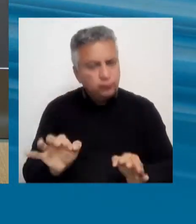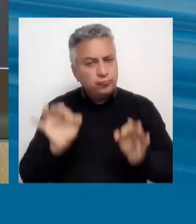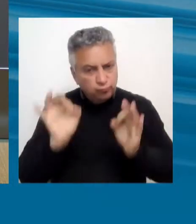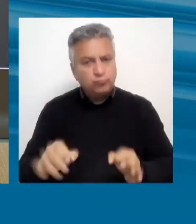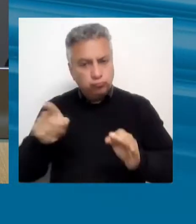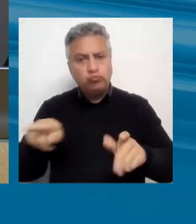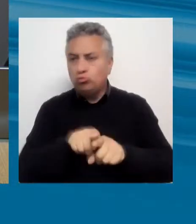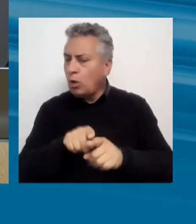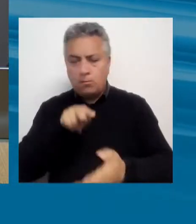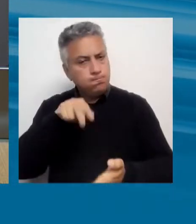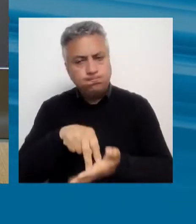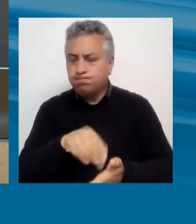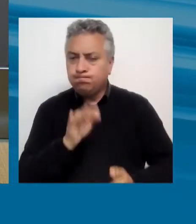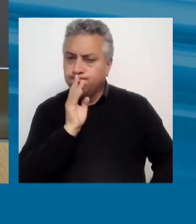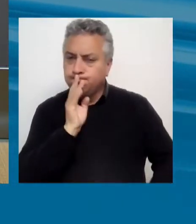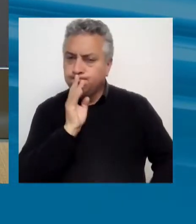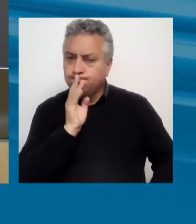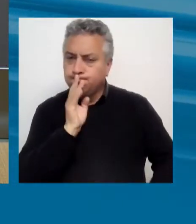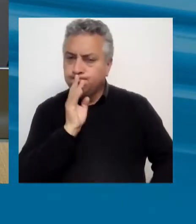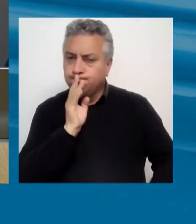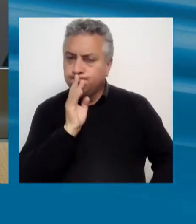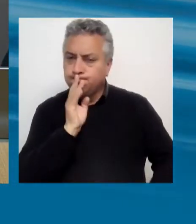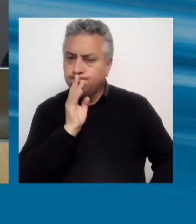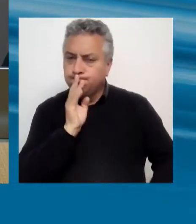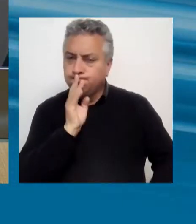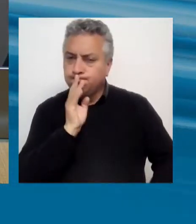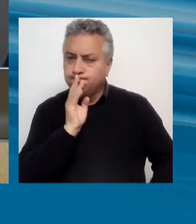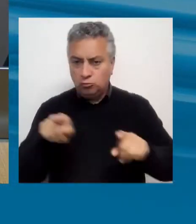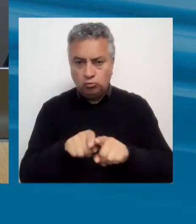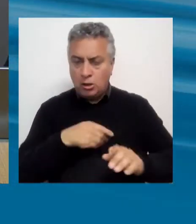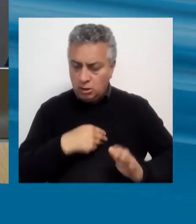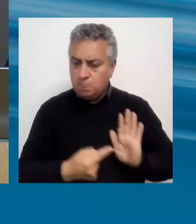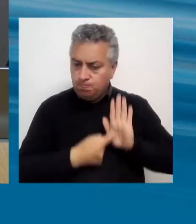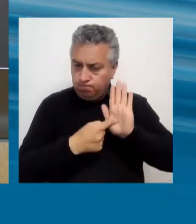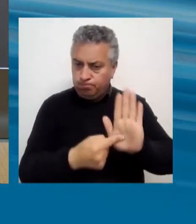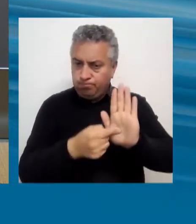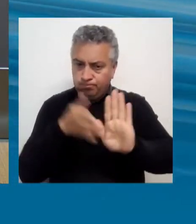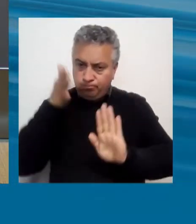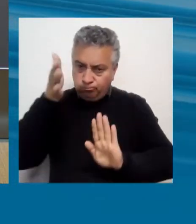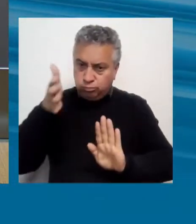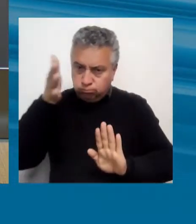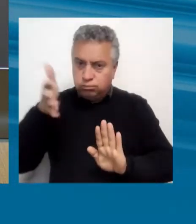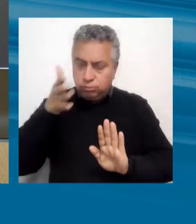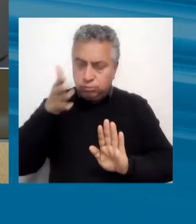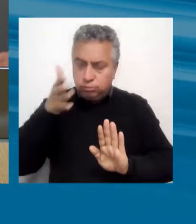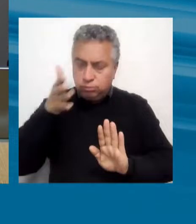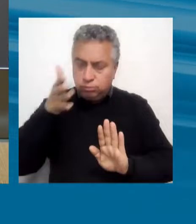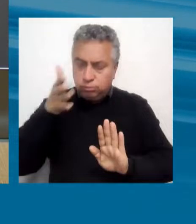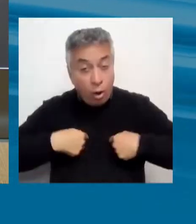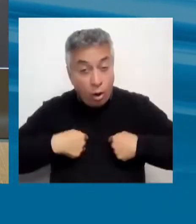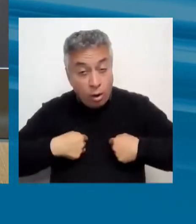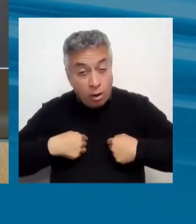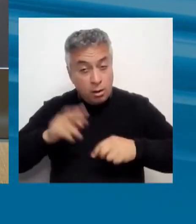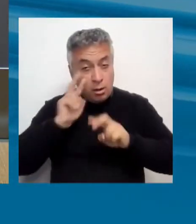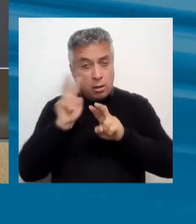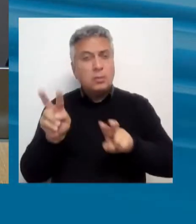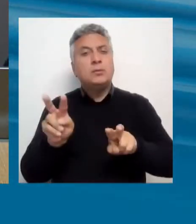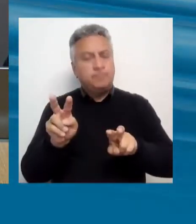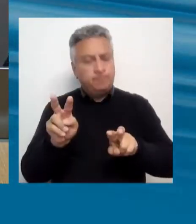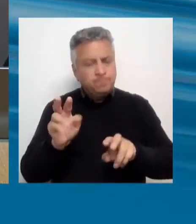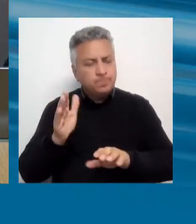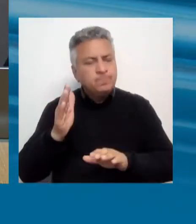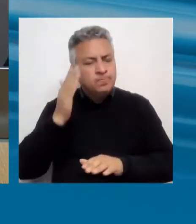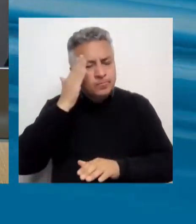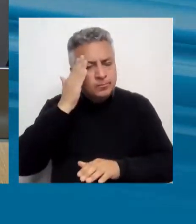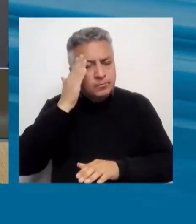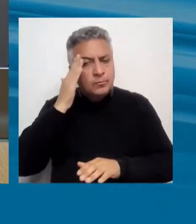over, but I do think there is a new militancy in the way Caribbean people speak, and I totally endorse it